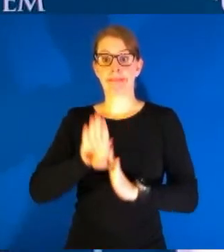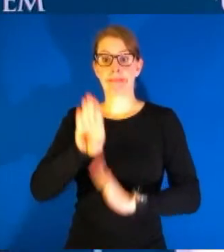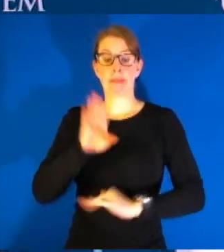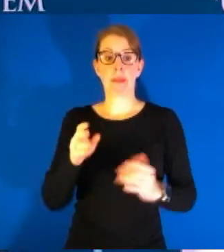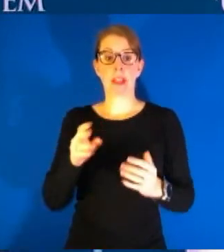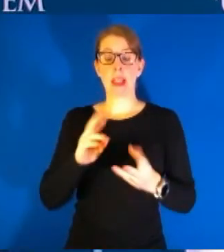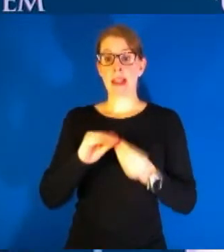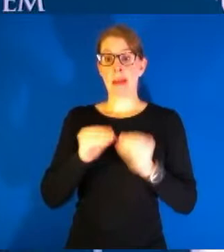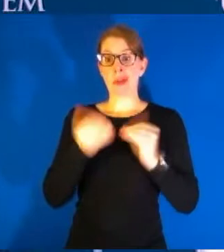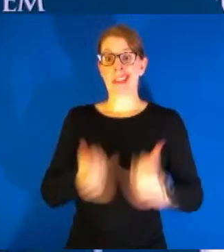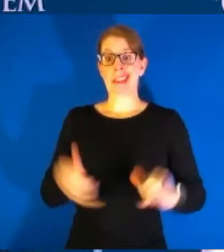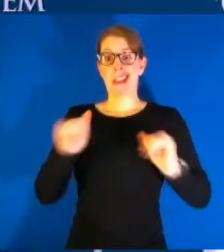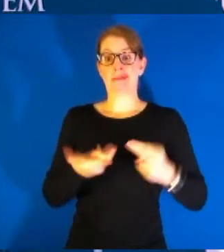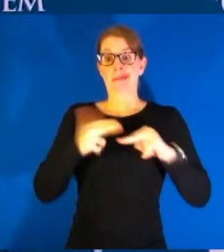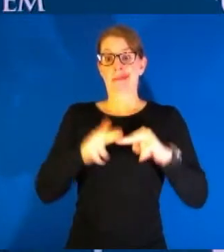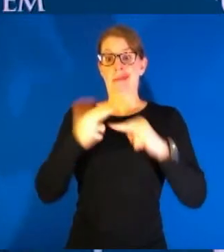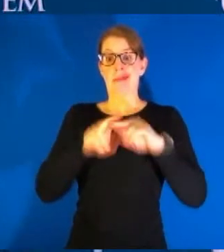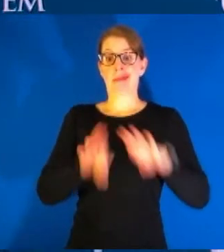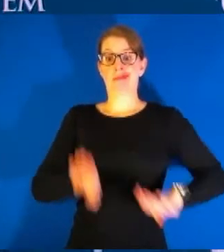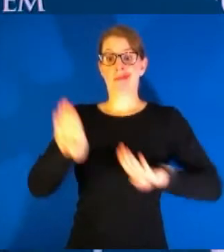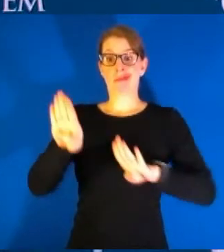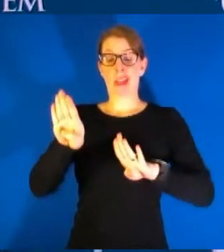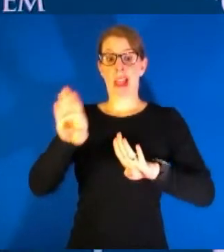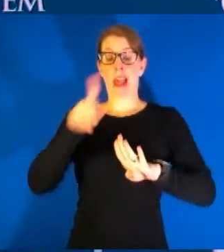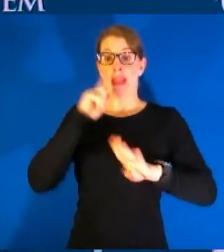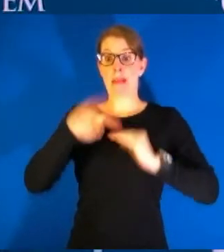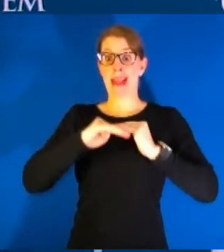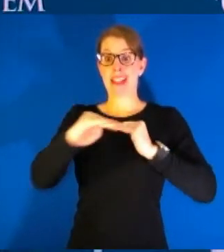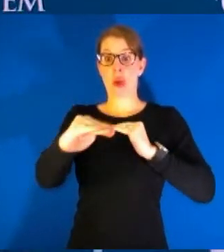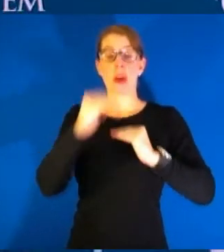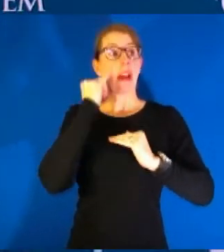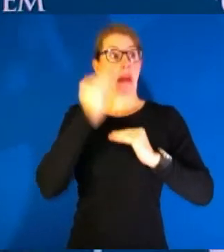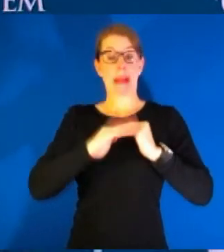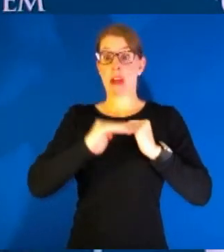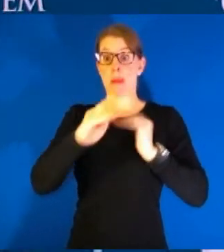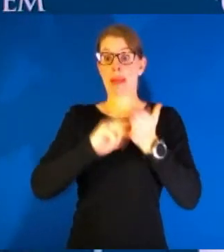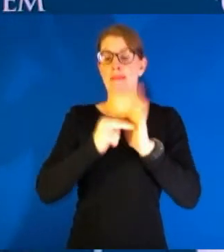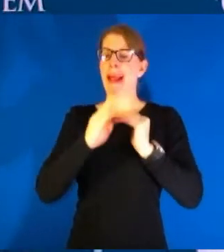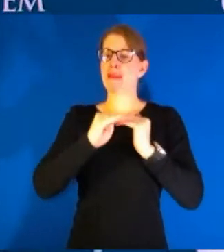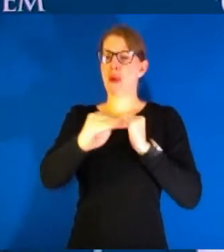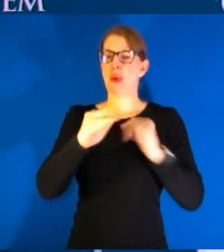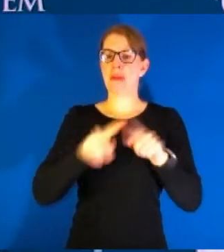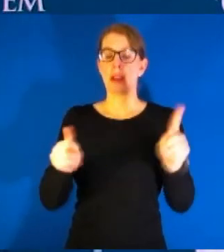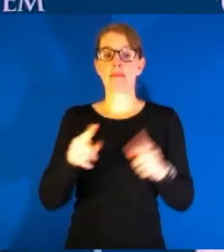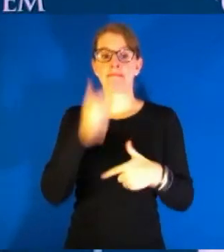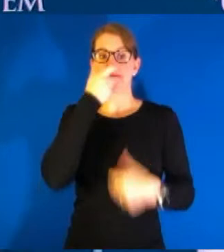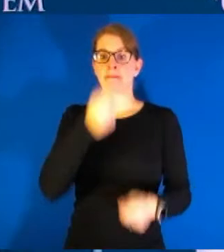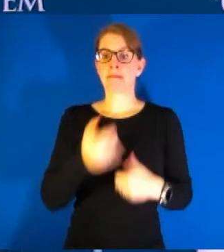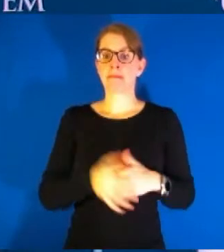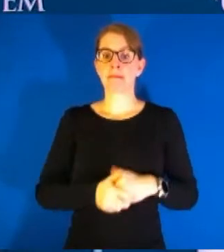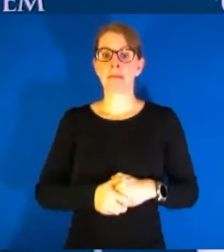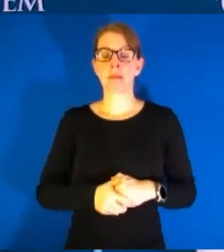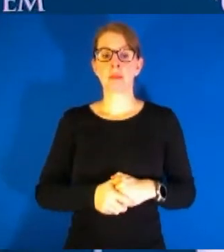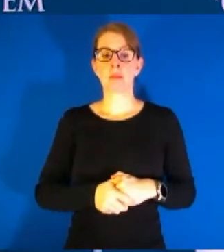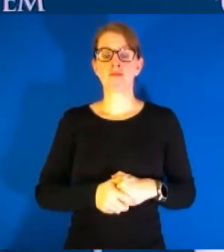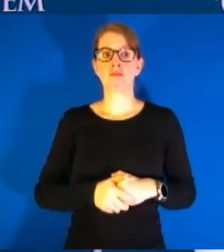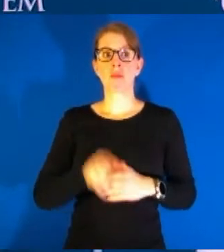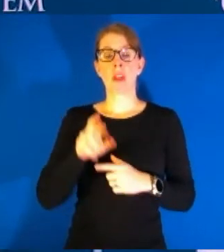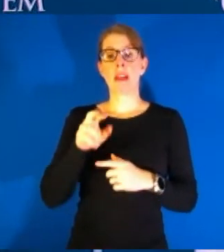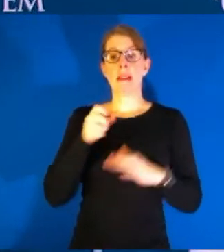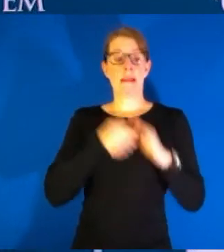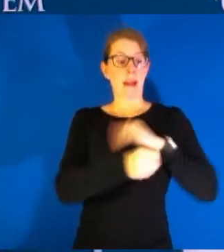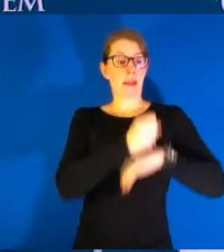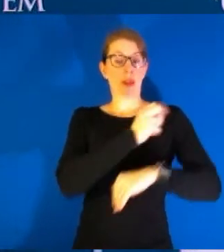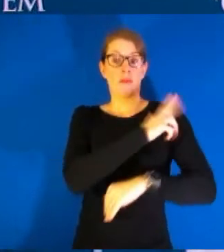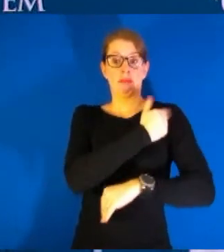rising. We keep saying, okay, we think they're plateaued. Well, if they're plateaued, they're plateaued. But it's interesting. The rate of hospitalization, I don't know if you